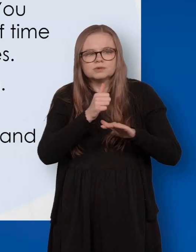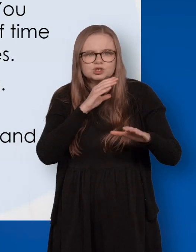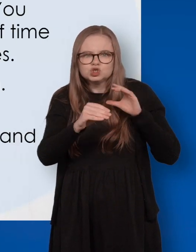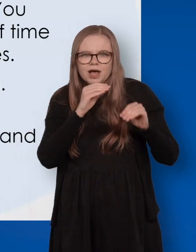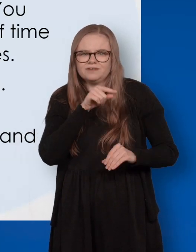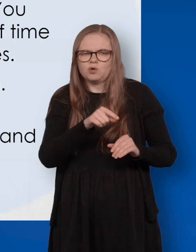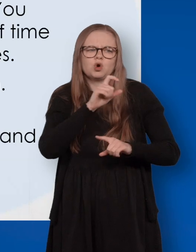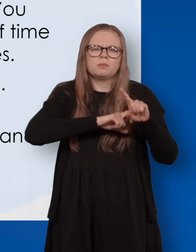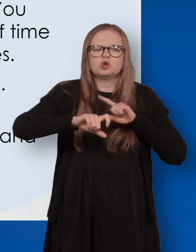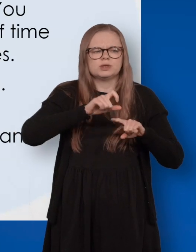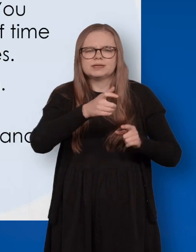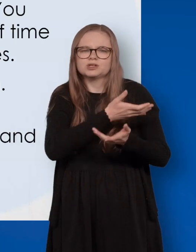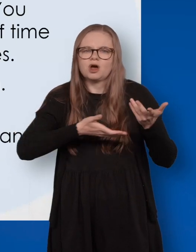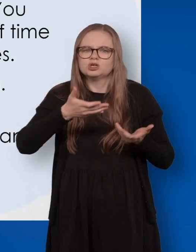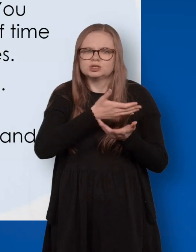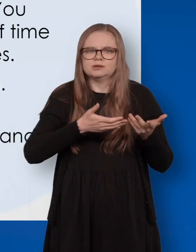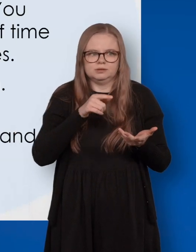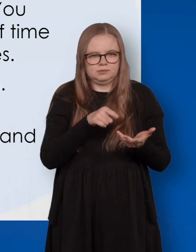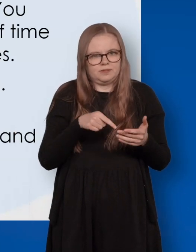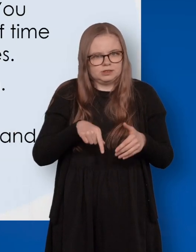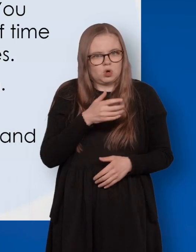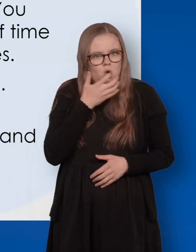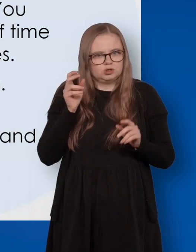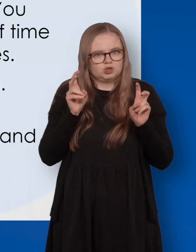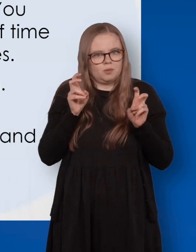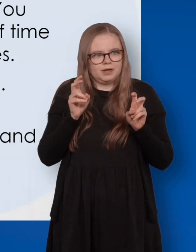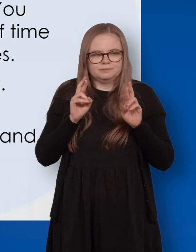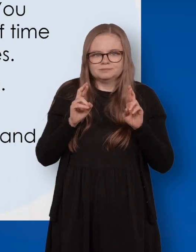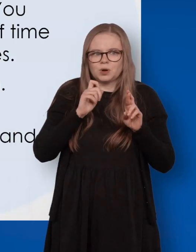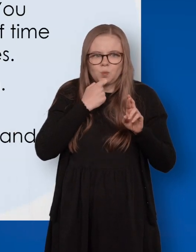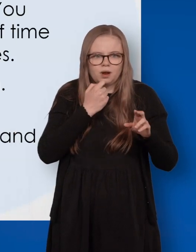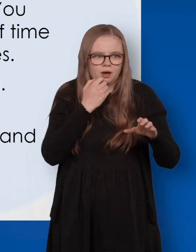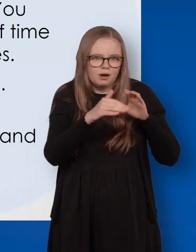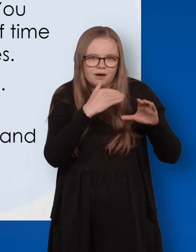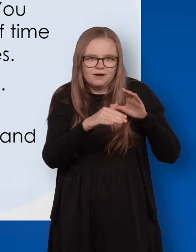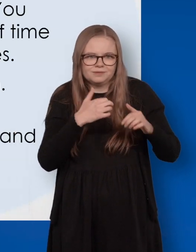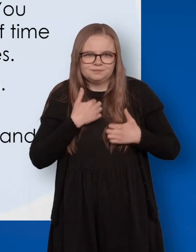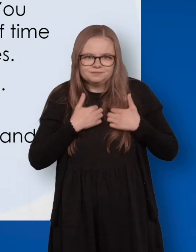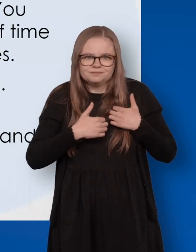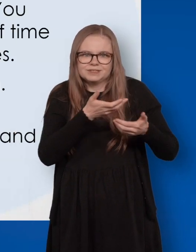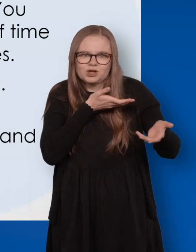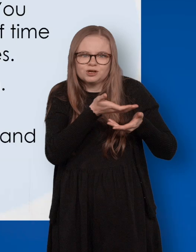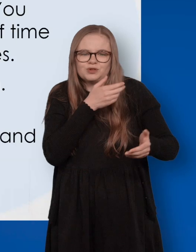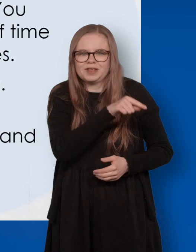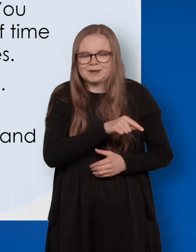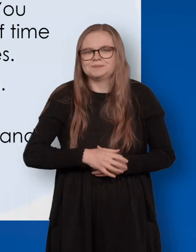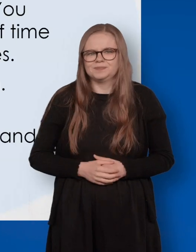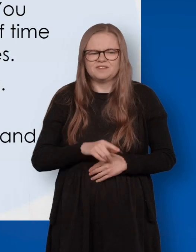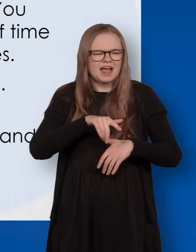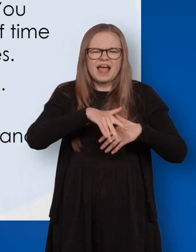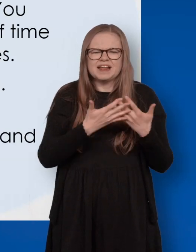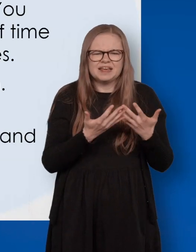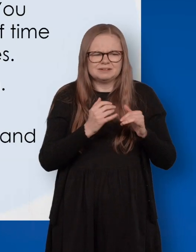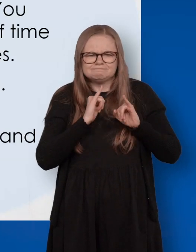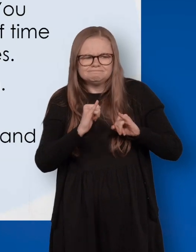community discussion. This is a very current topic, and we're hoping that there will be some interesting discussion going on. Abusers of this